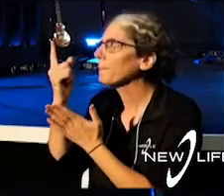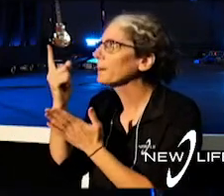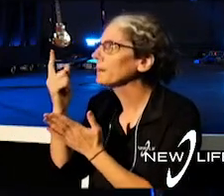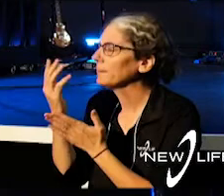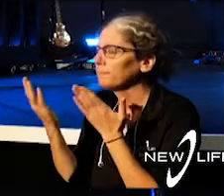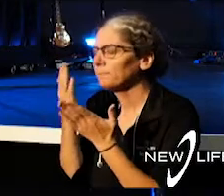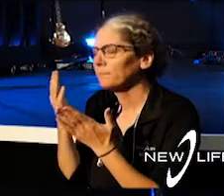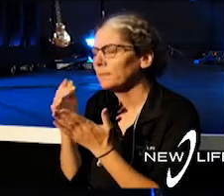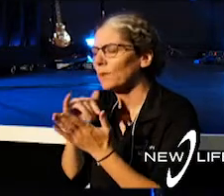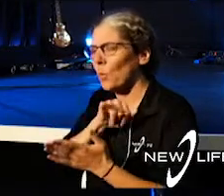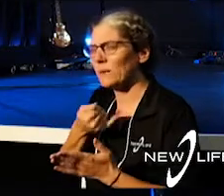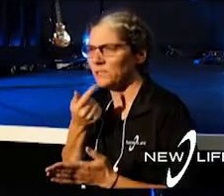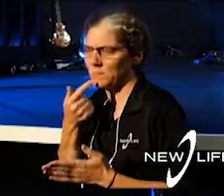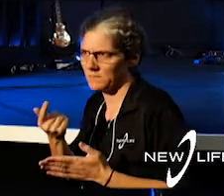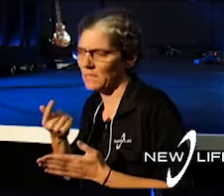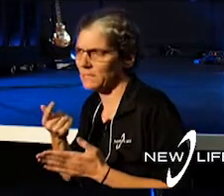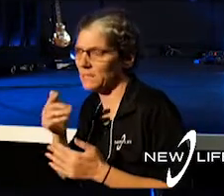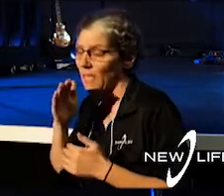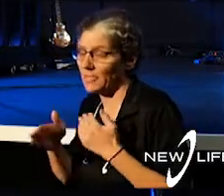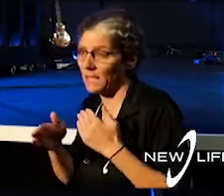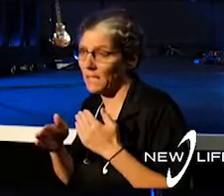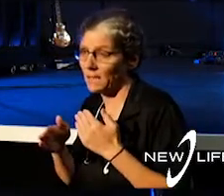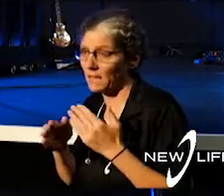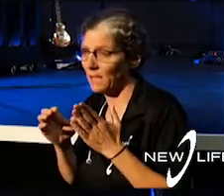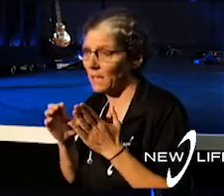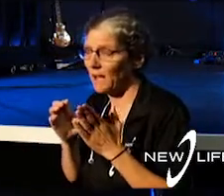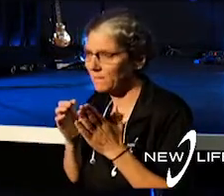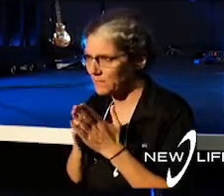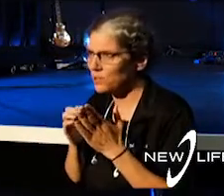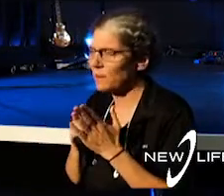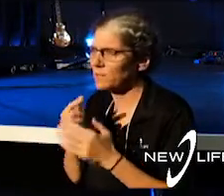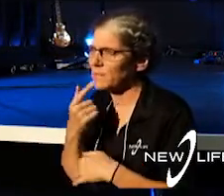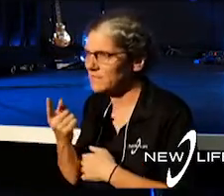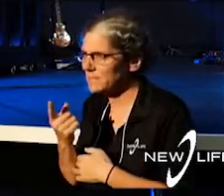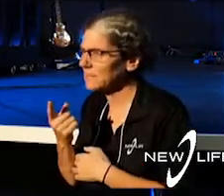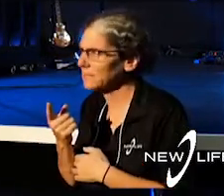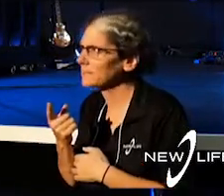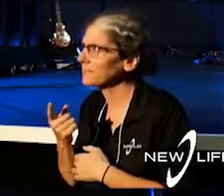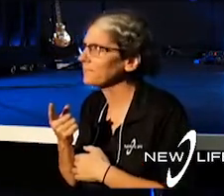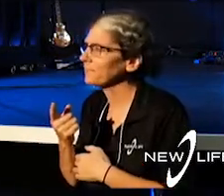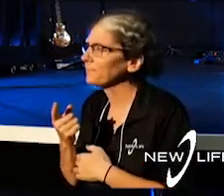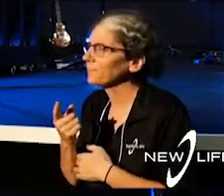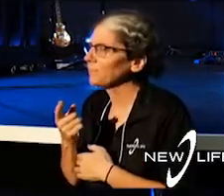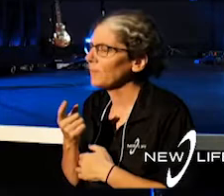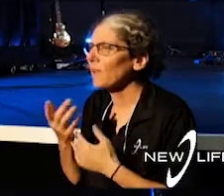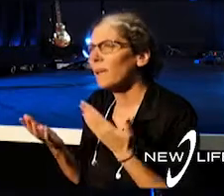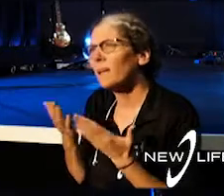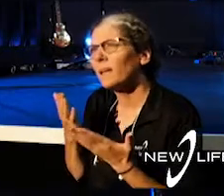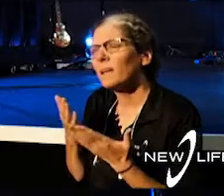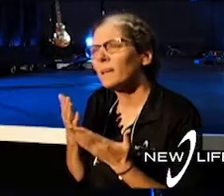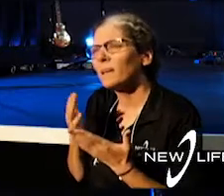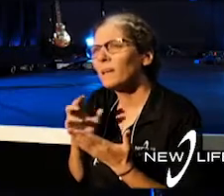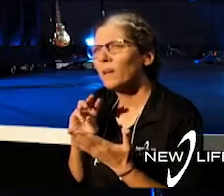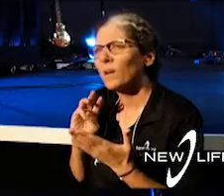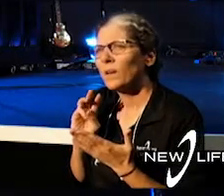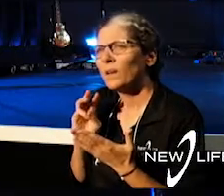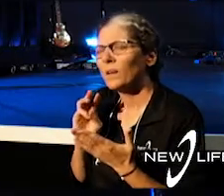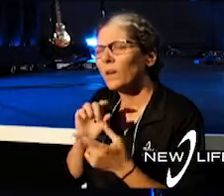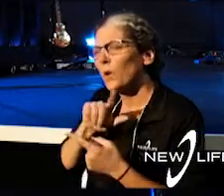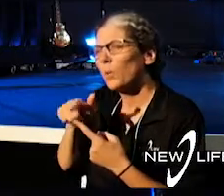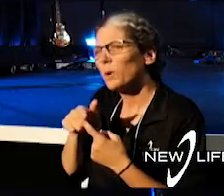that James puts on this at the end. Because oftentimes when we feel convicted, when we bring these things, we can feel like we've just been beaten